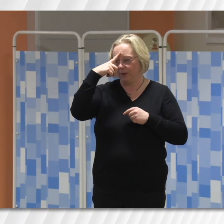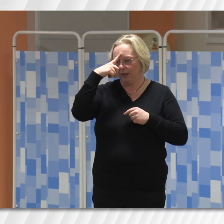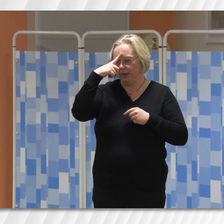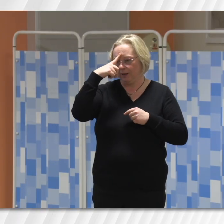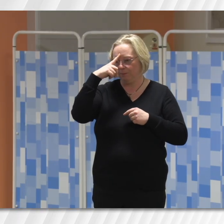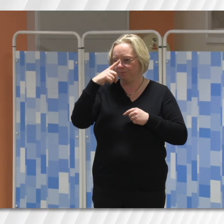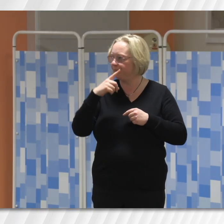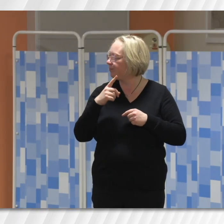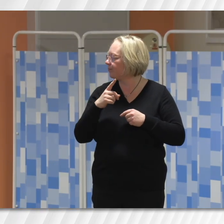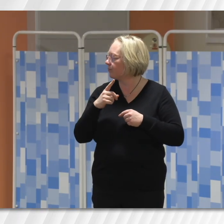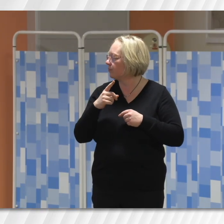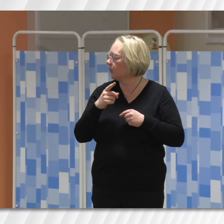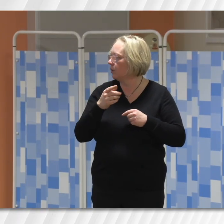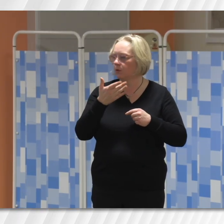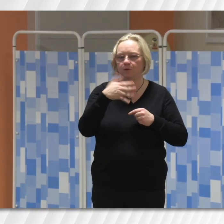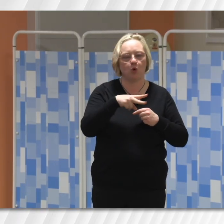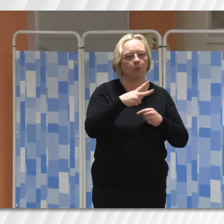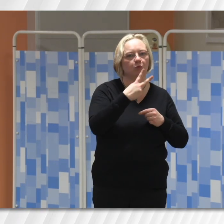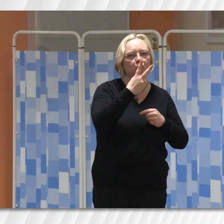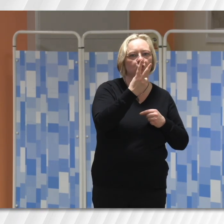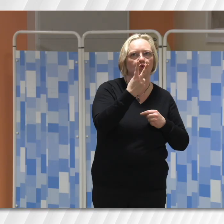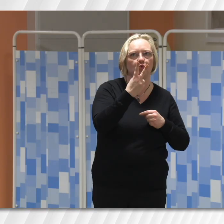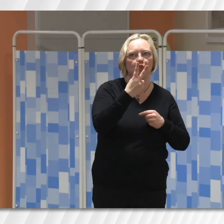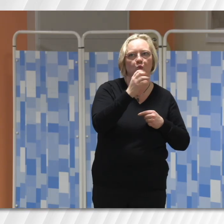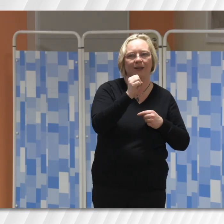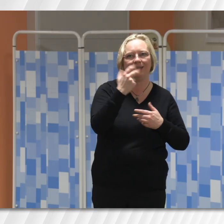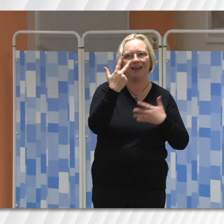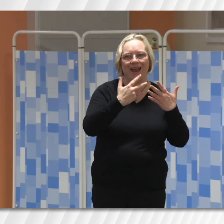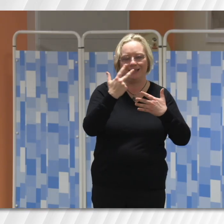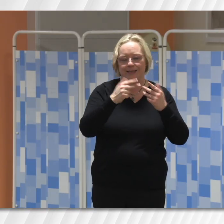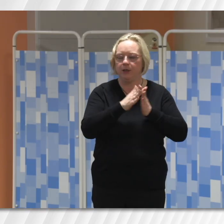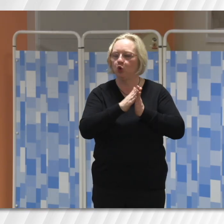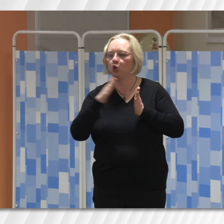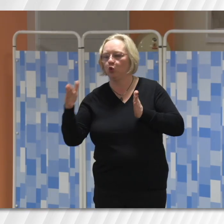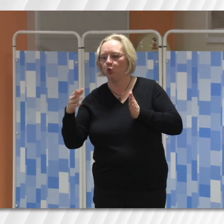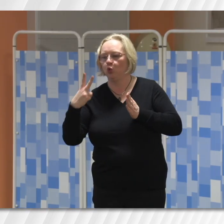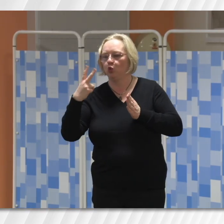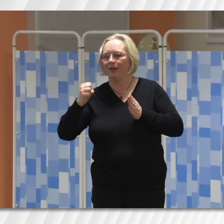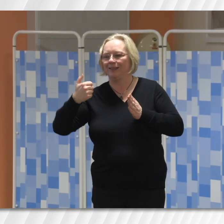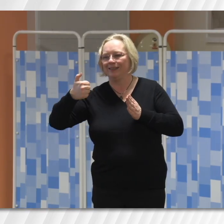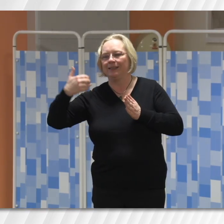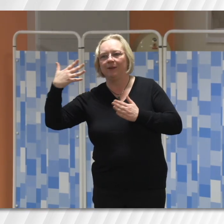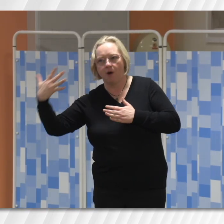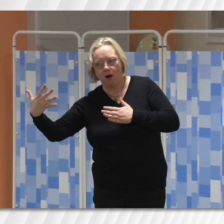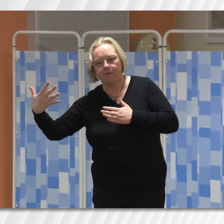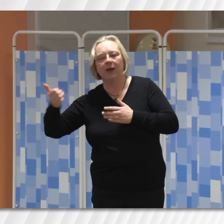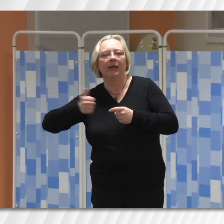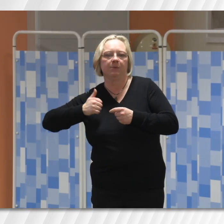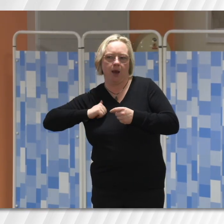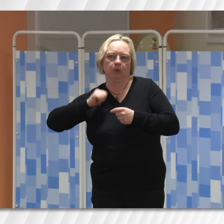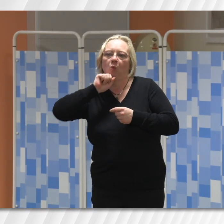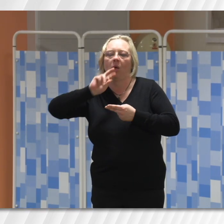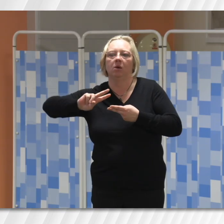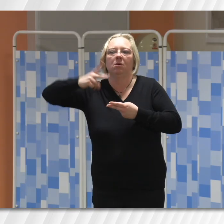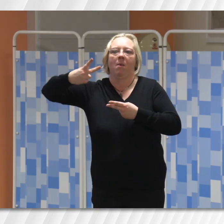2065 that will have doubled from 2018. So that's not just people getting a better diagnosis, that's across the world as well.